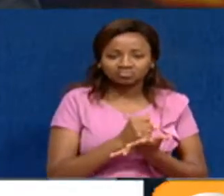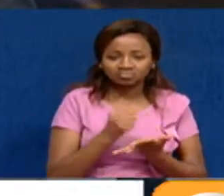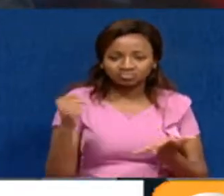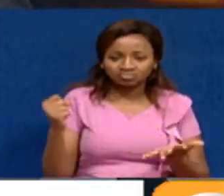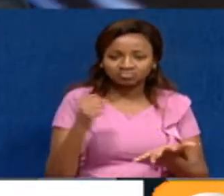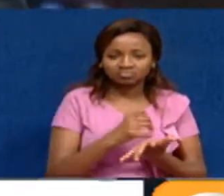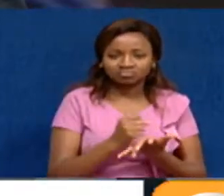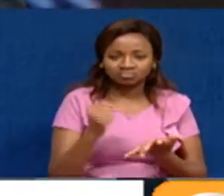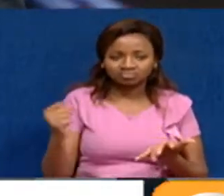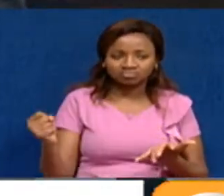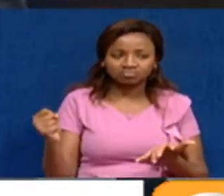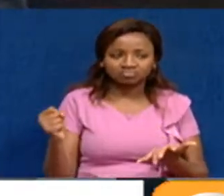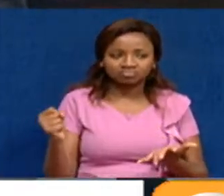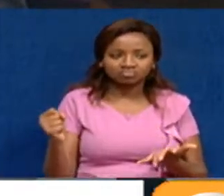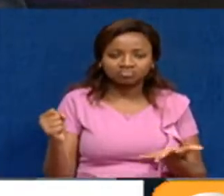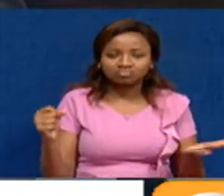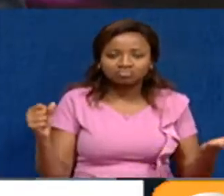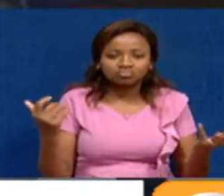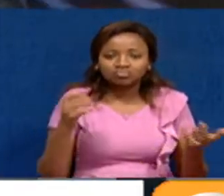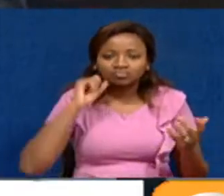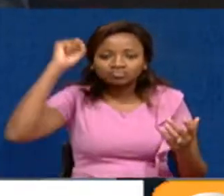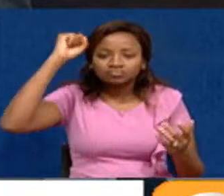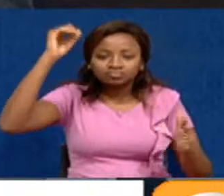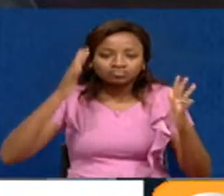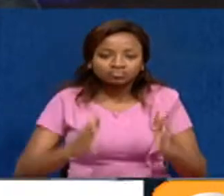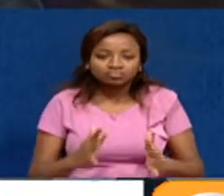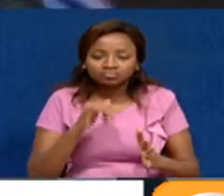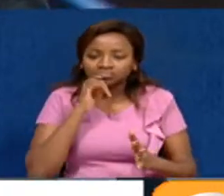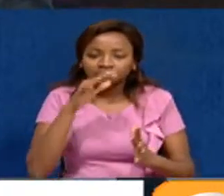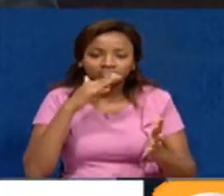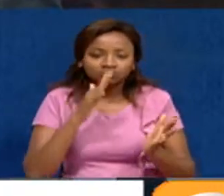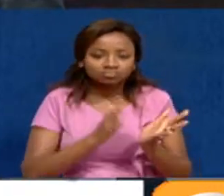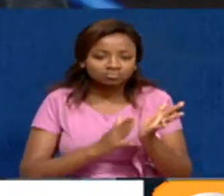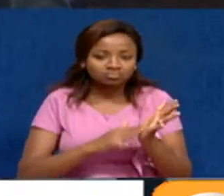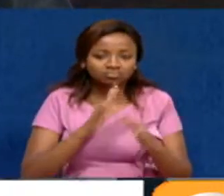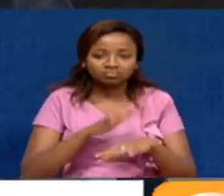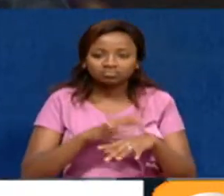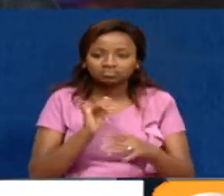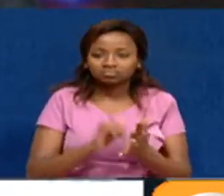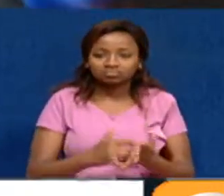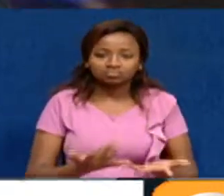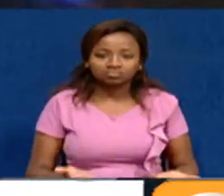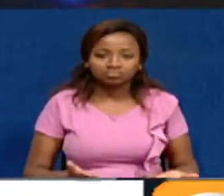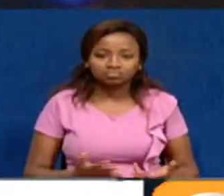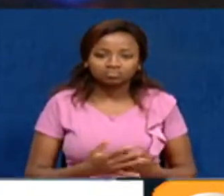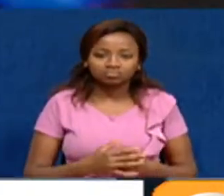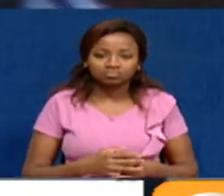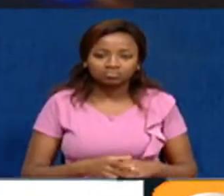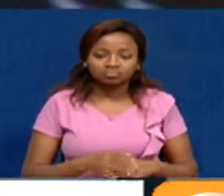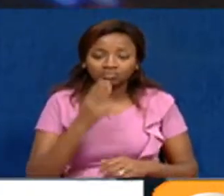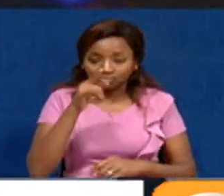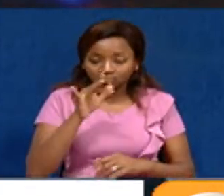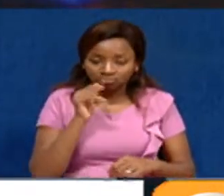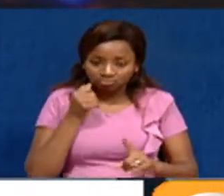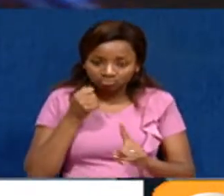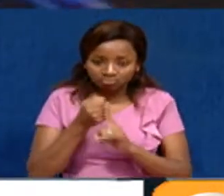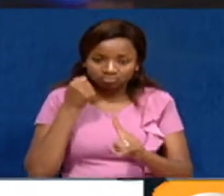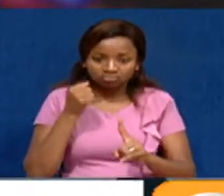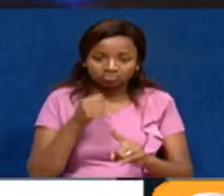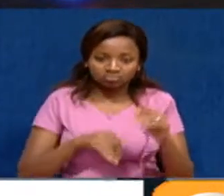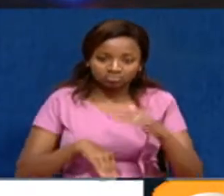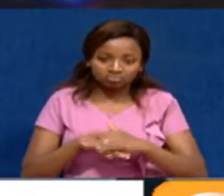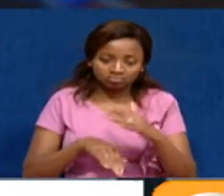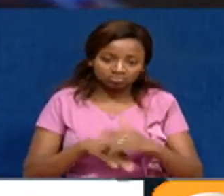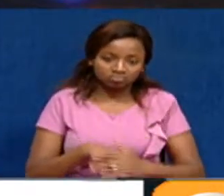fully accurate. Where are our politicians not commenting on this when it impacts on our football quite